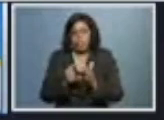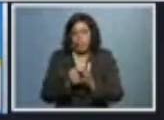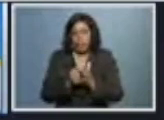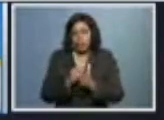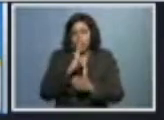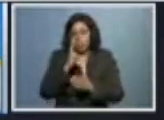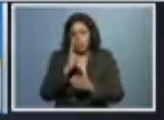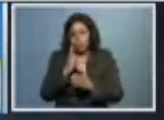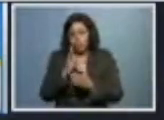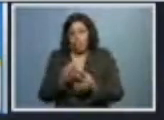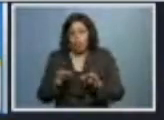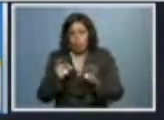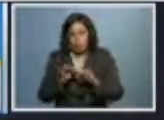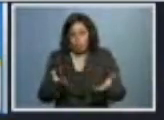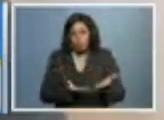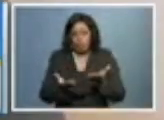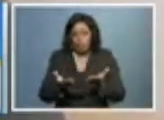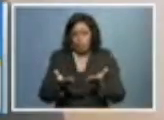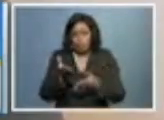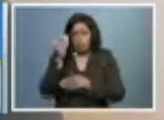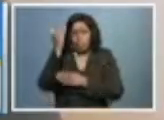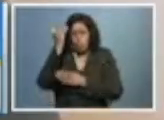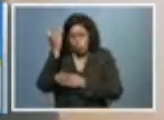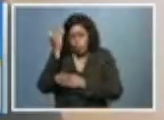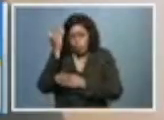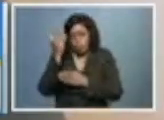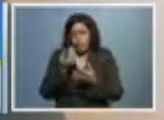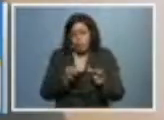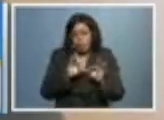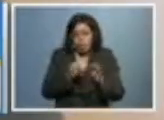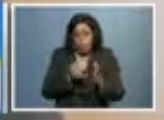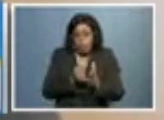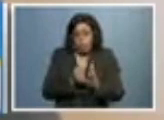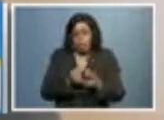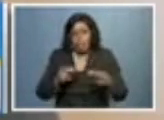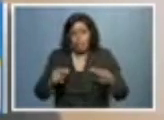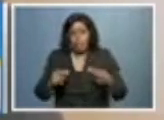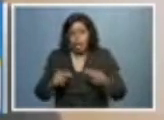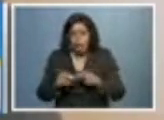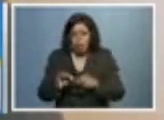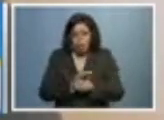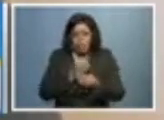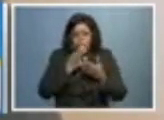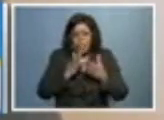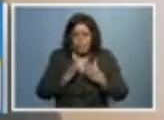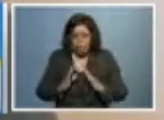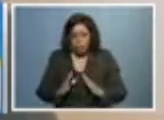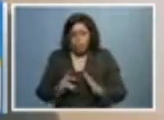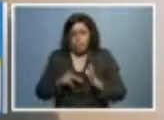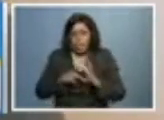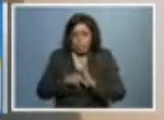type of work right now to bring awareness for mercury because it is very harmful to human health. It's a silent, I won't say silent killer, but it